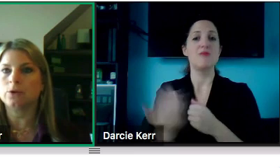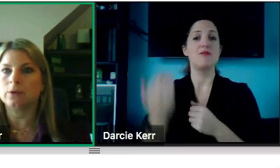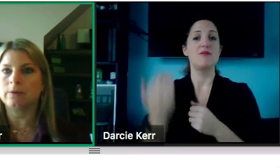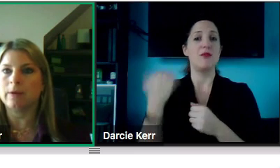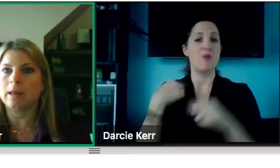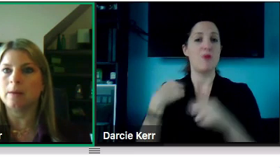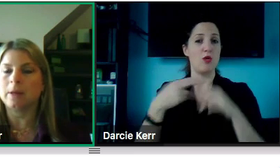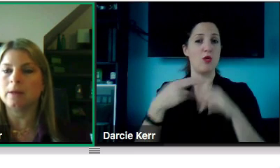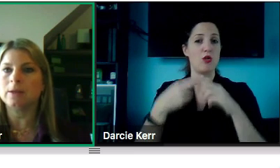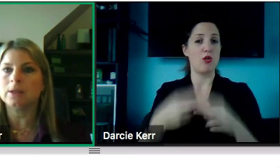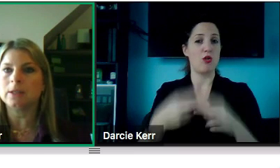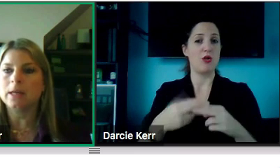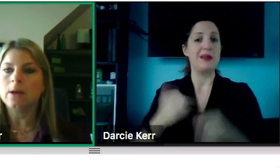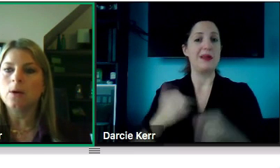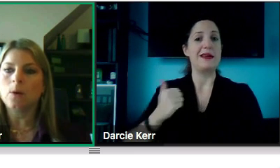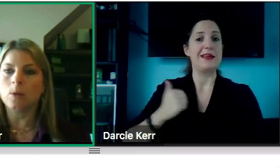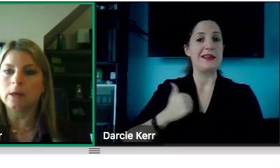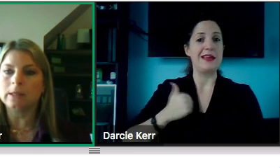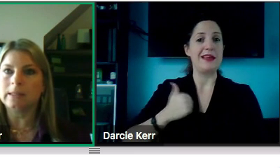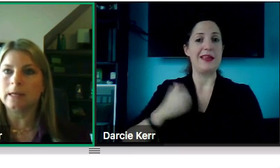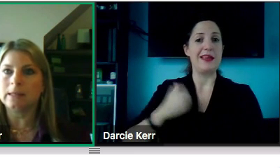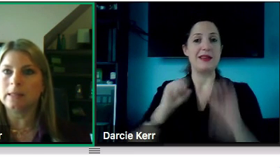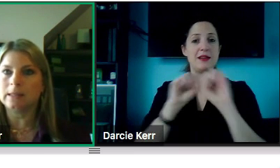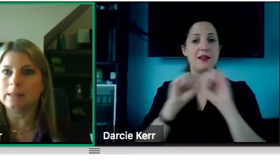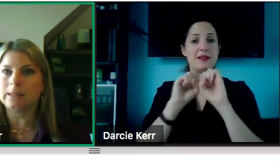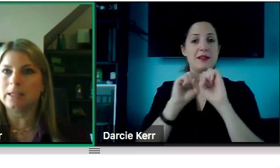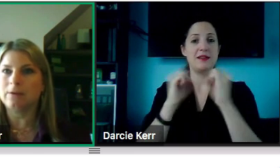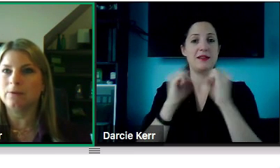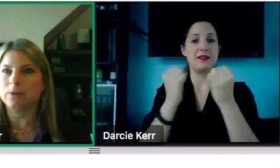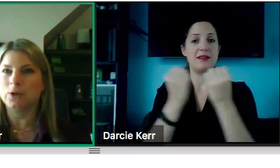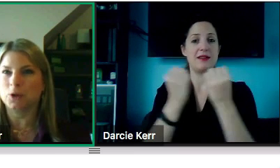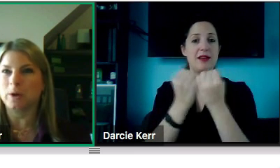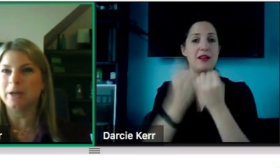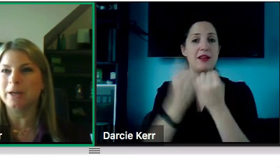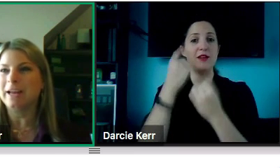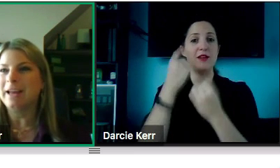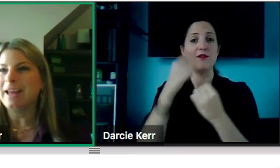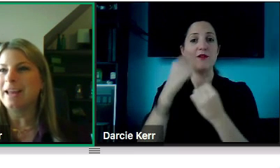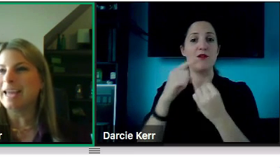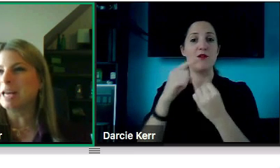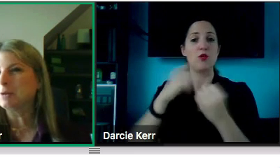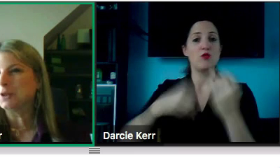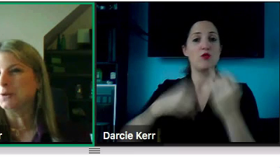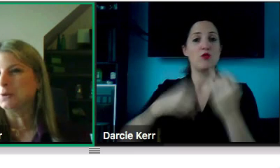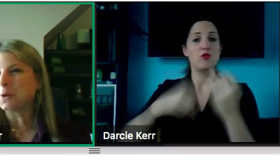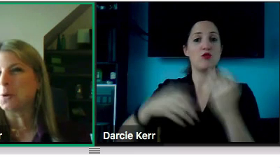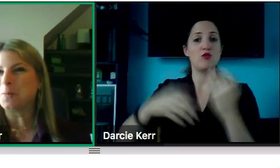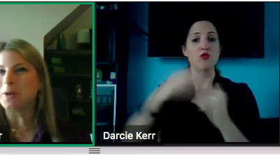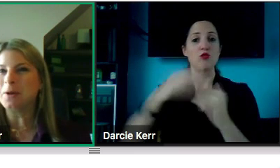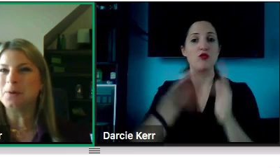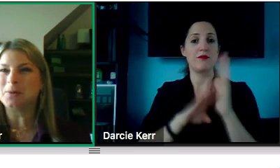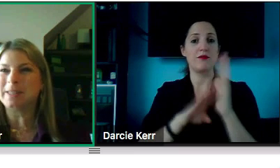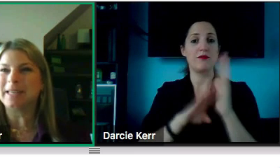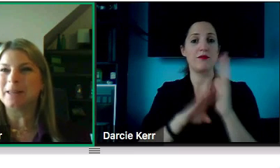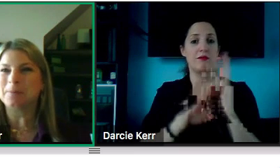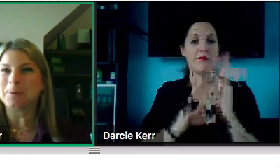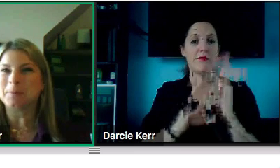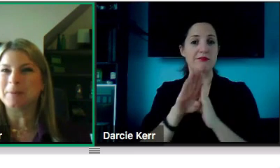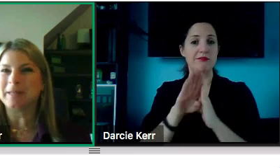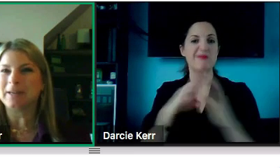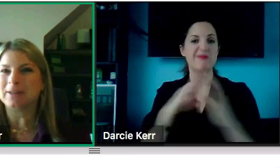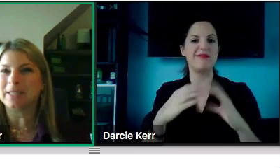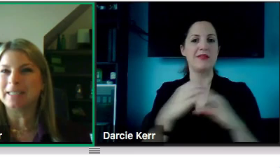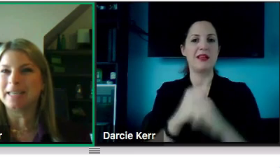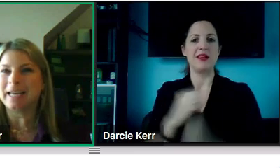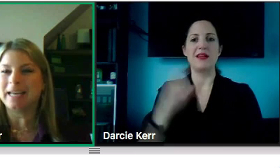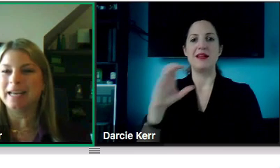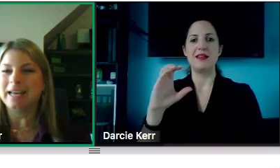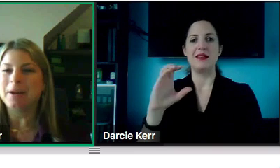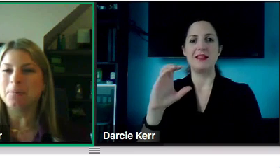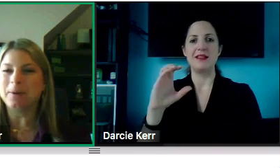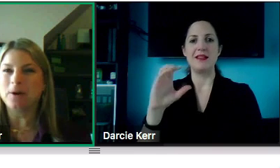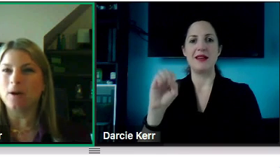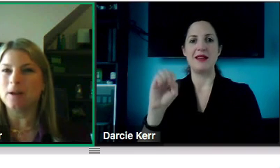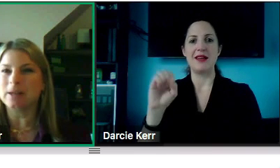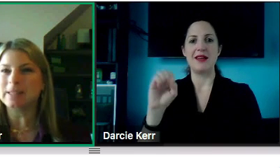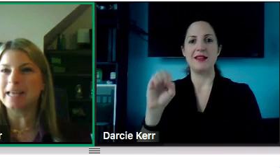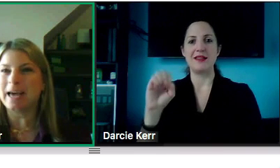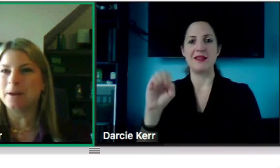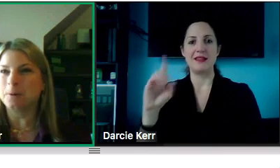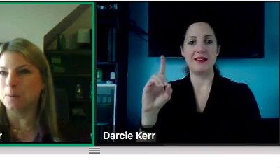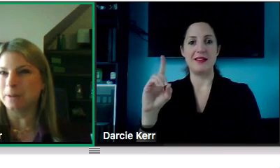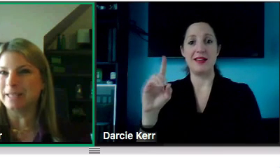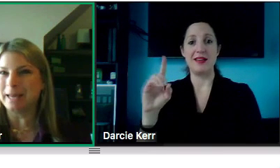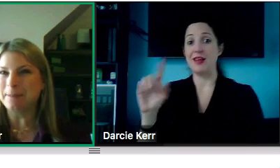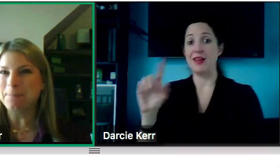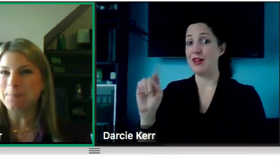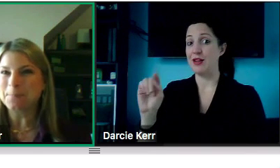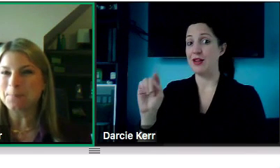Society for Social Development, or CSSD for short. And I'm sure Toby, who's in the room here today,